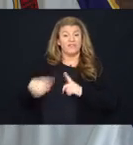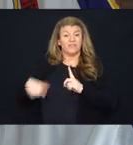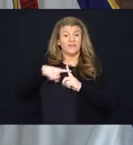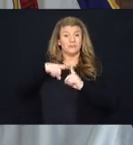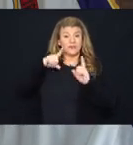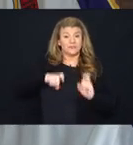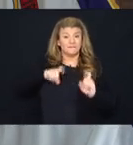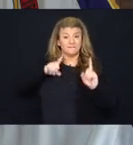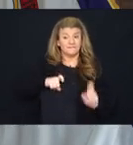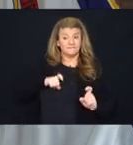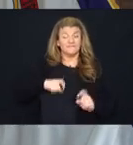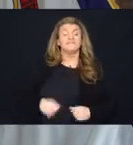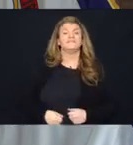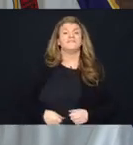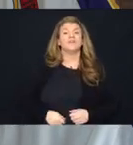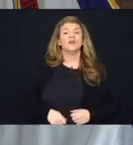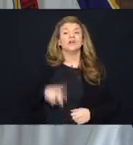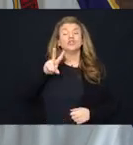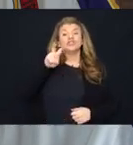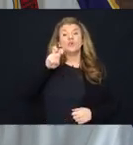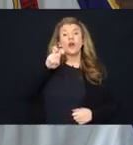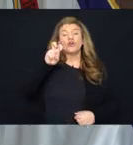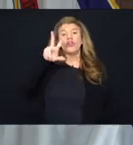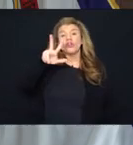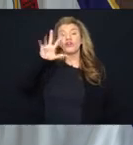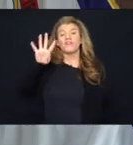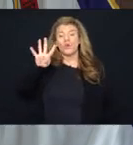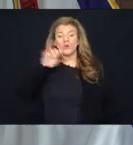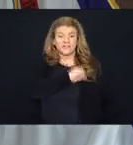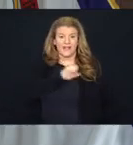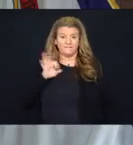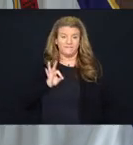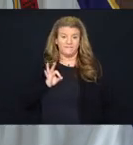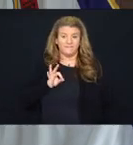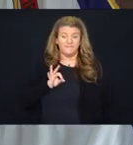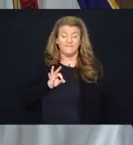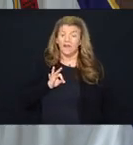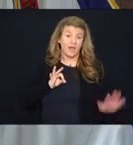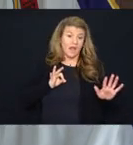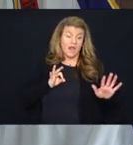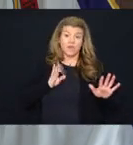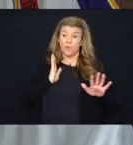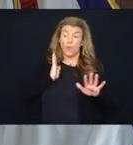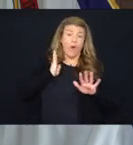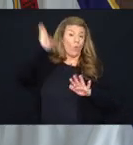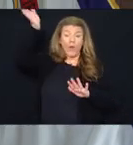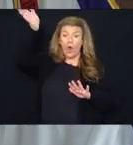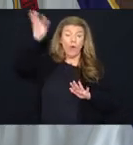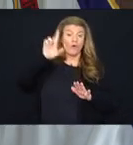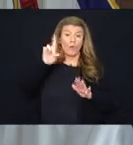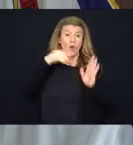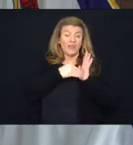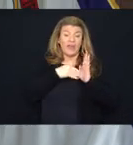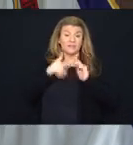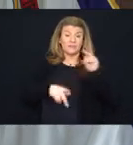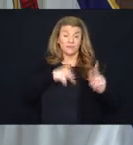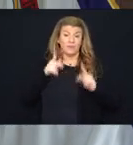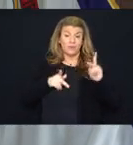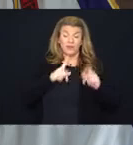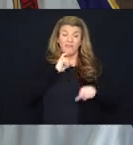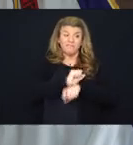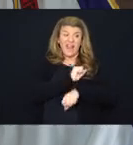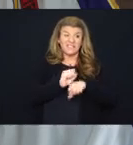have COVID. And we have 234 staff members, well over 1,000 people. In fact,